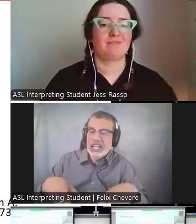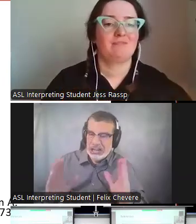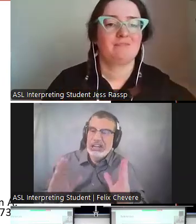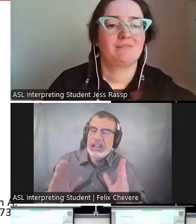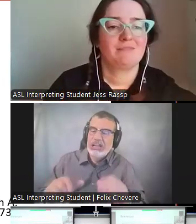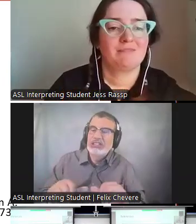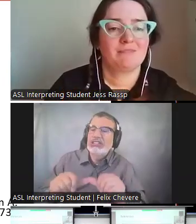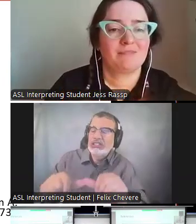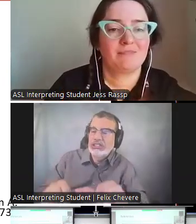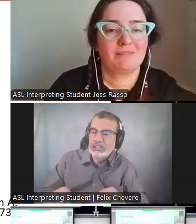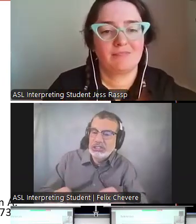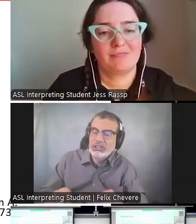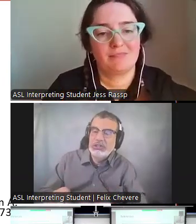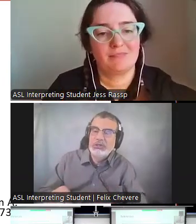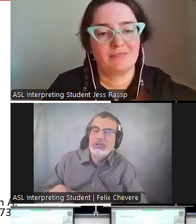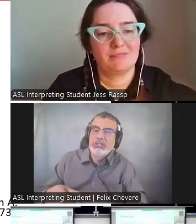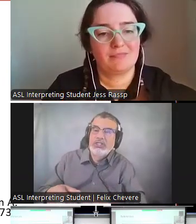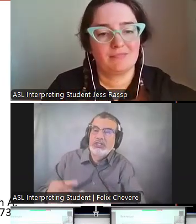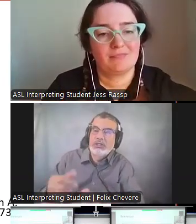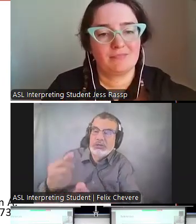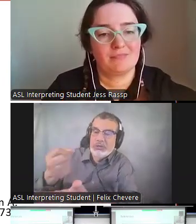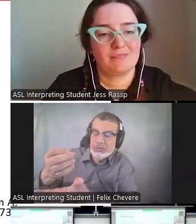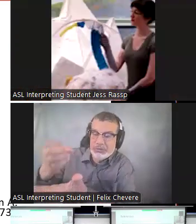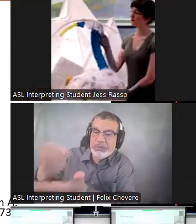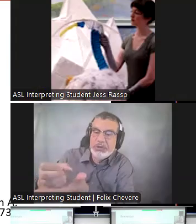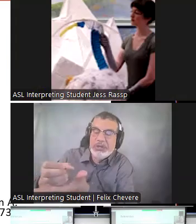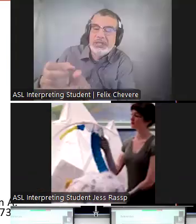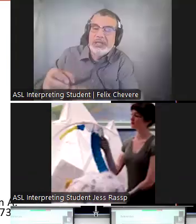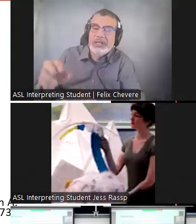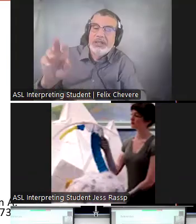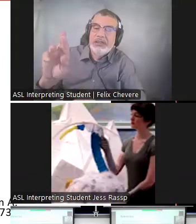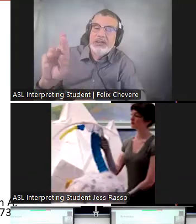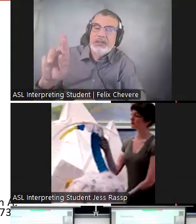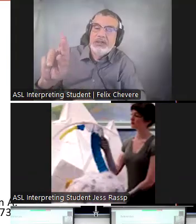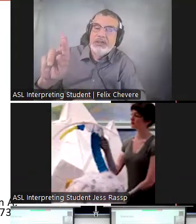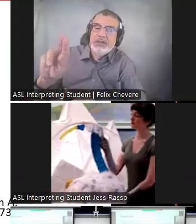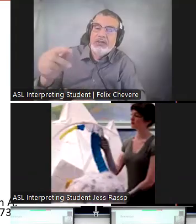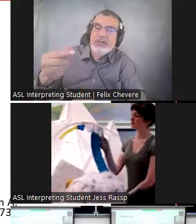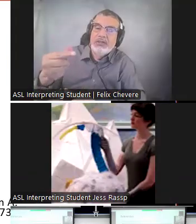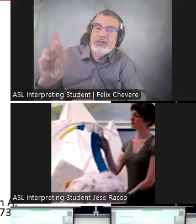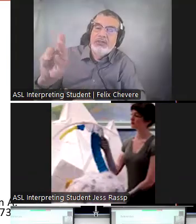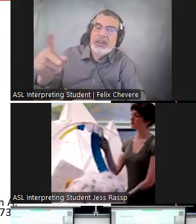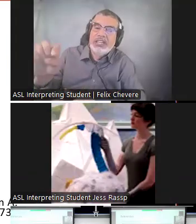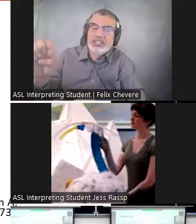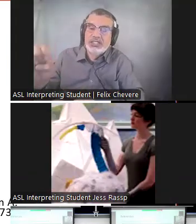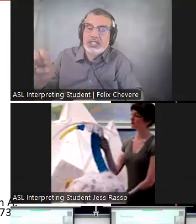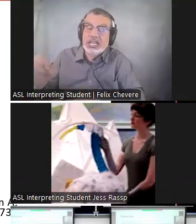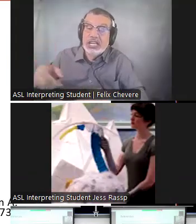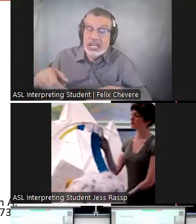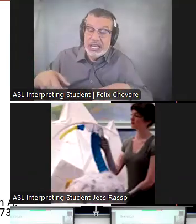stored in a refrigerator? Right? Can you take it to a third world country and have it